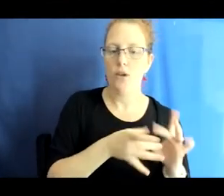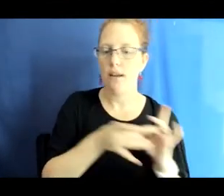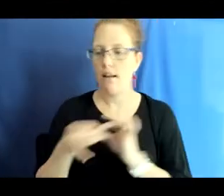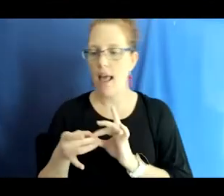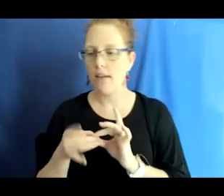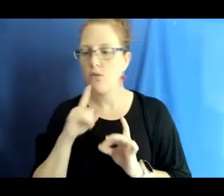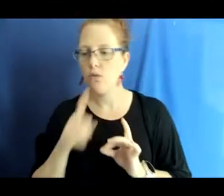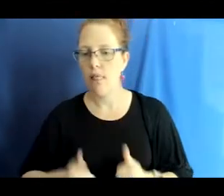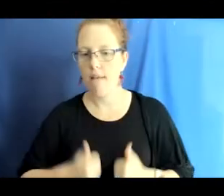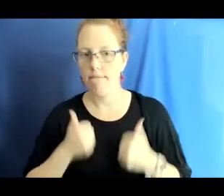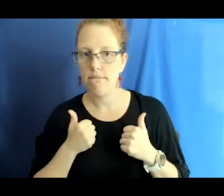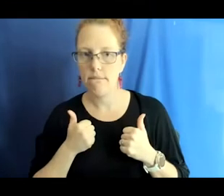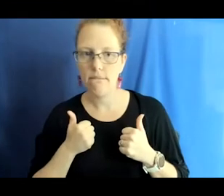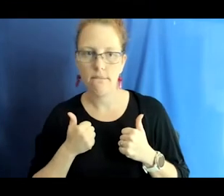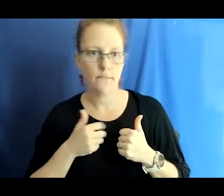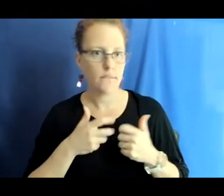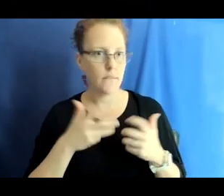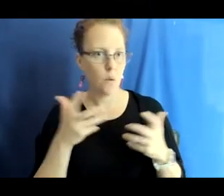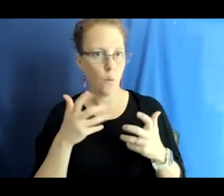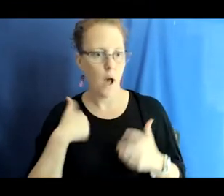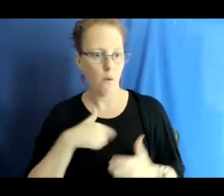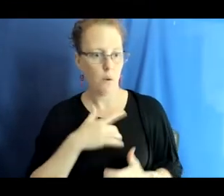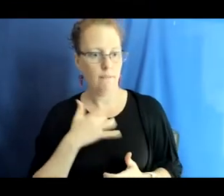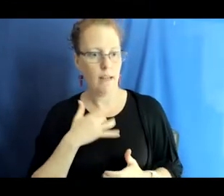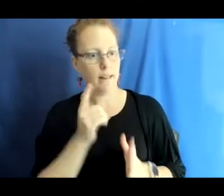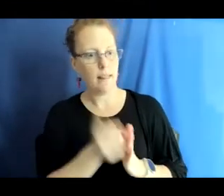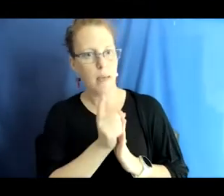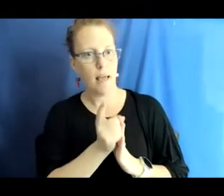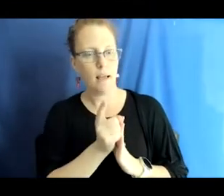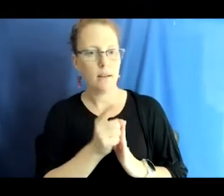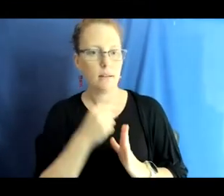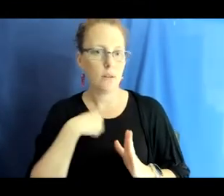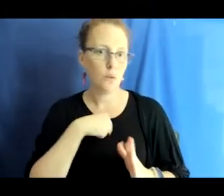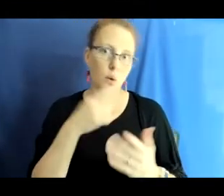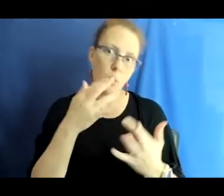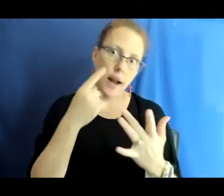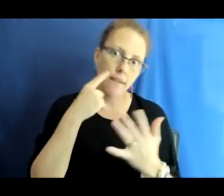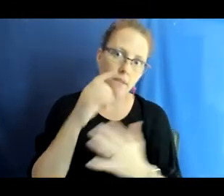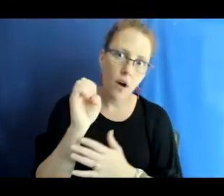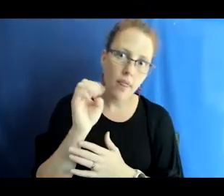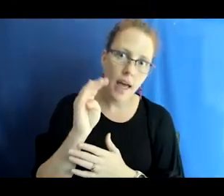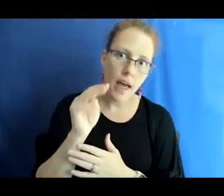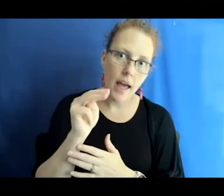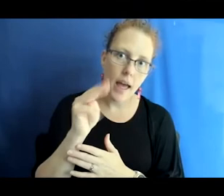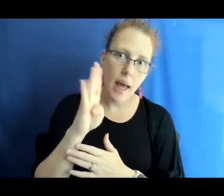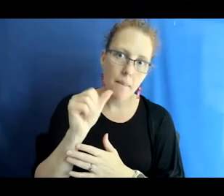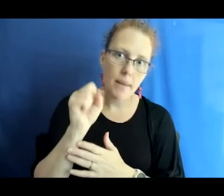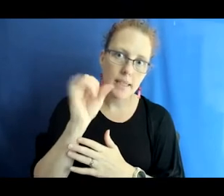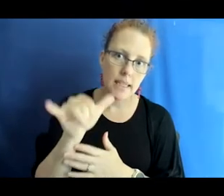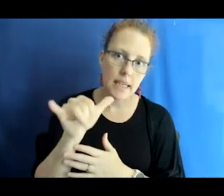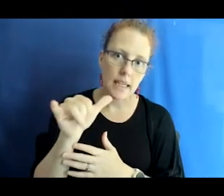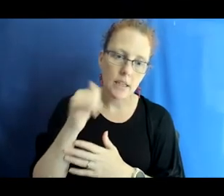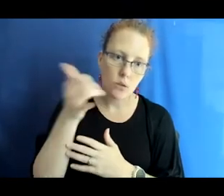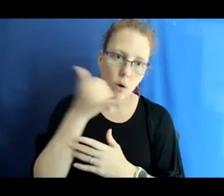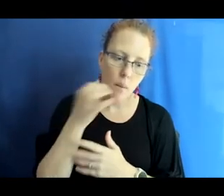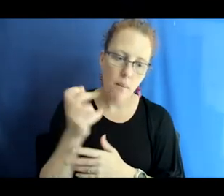with what we were feeling at the moment. Either we were waiting for the embassy to call back, or Marius doing his language work. We wanted to